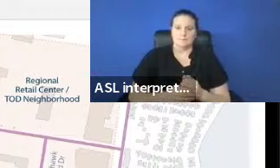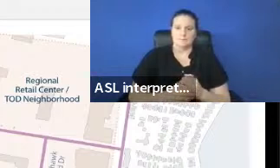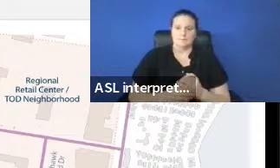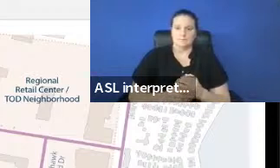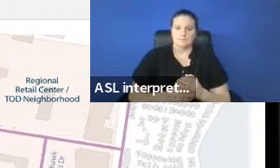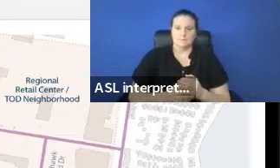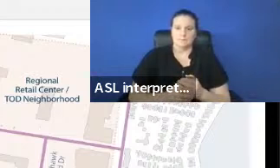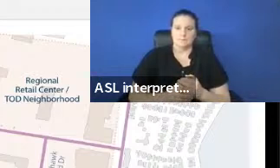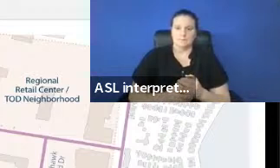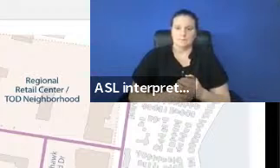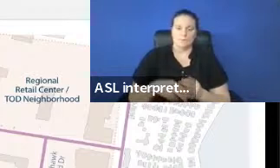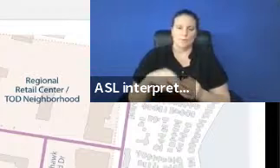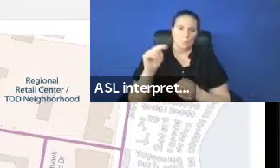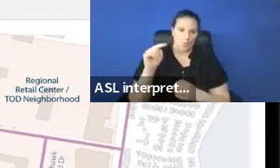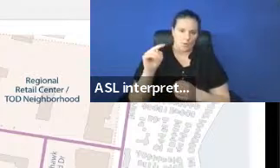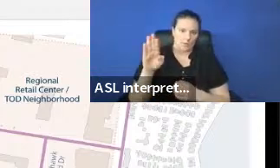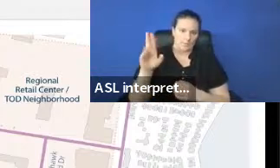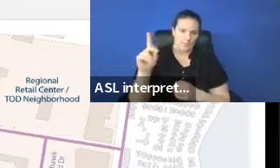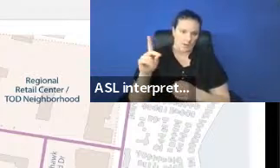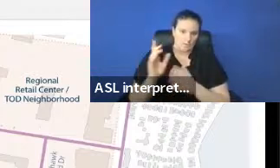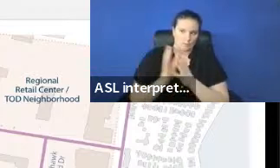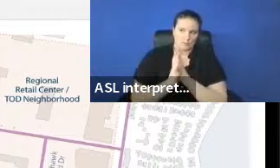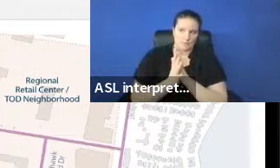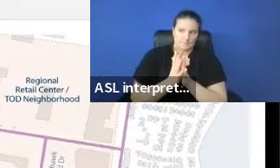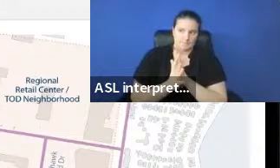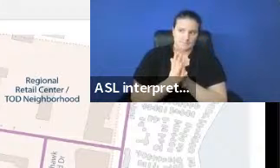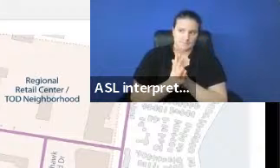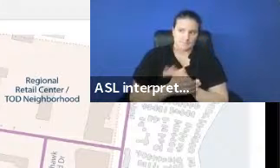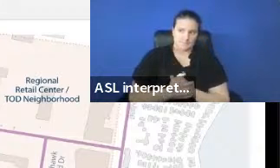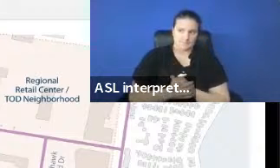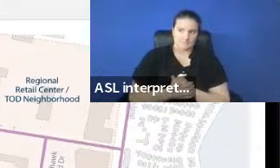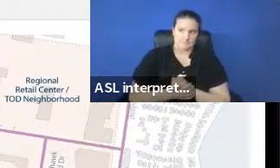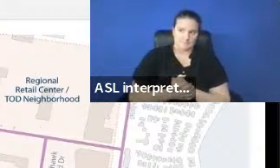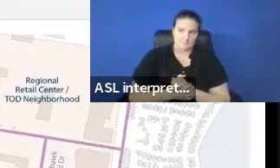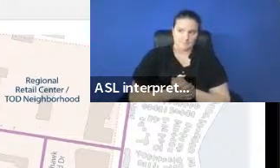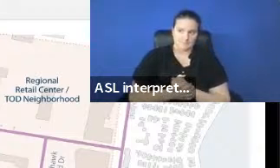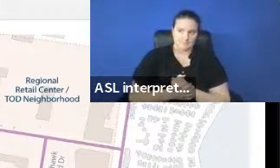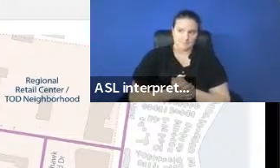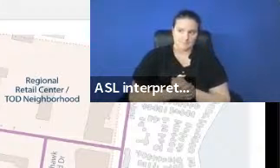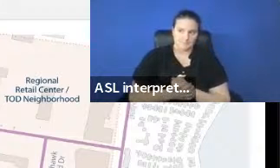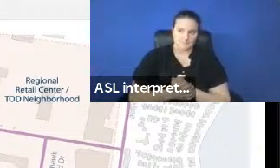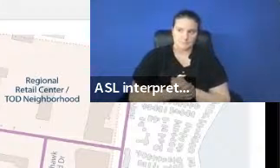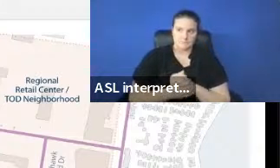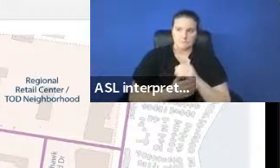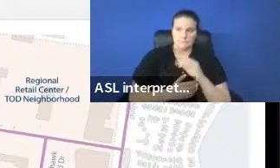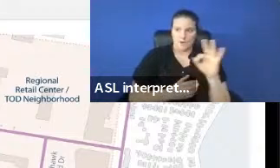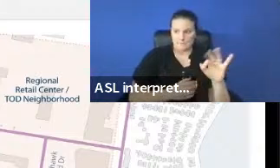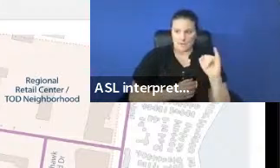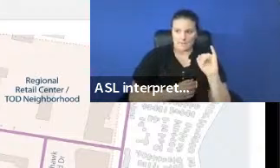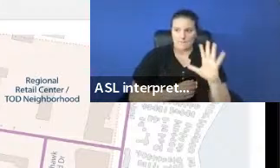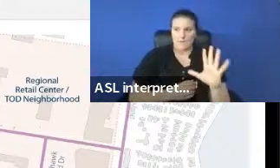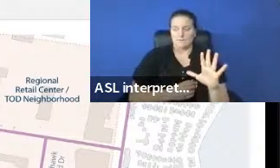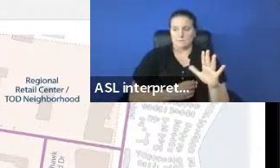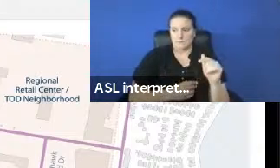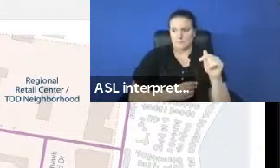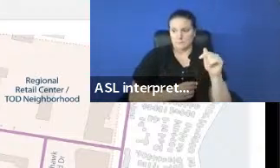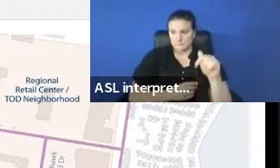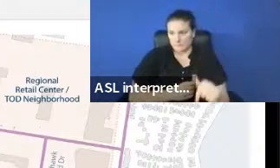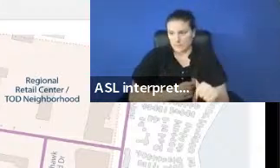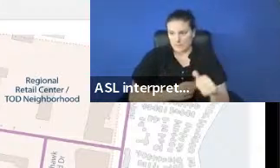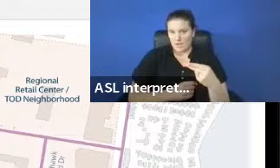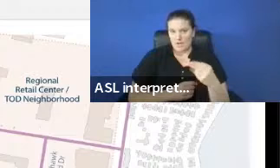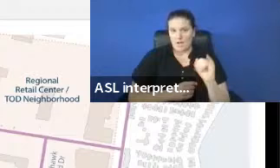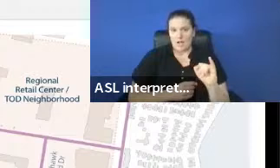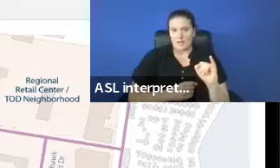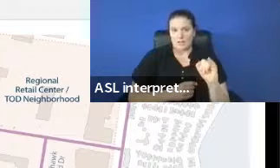northbound traffic gets off of I-5 and comes down to Hayden Island